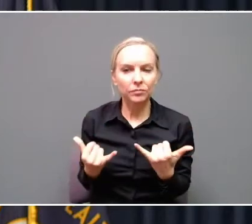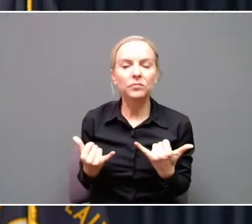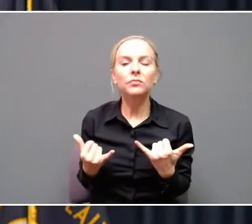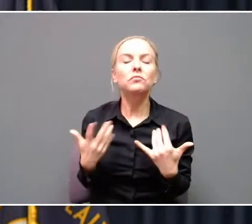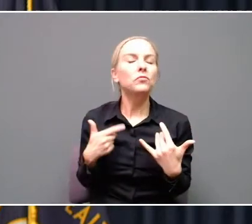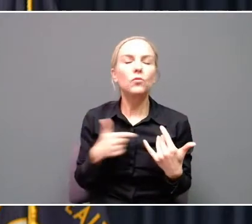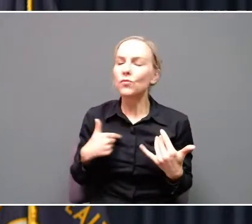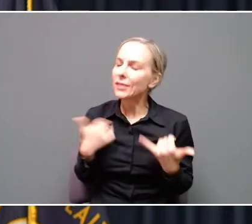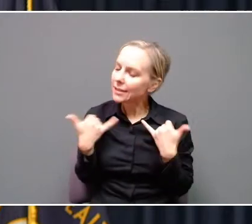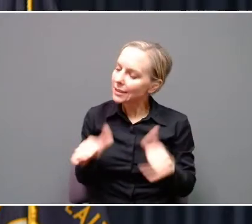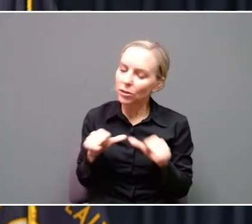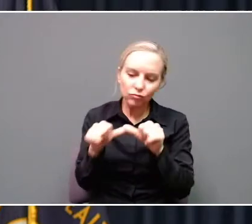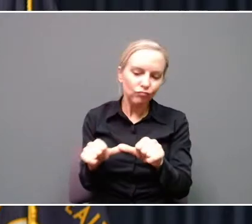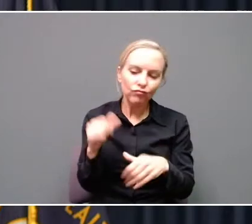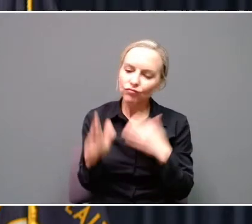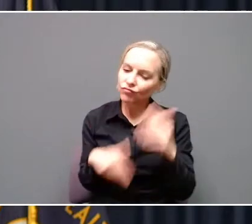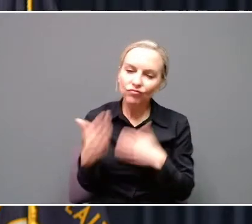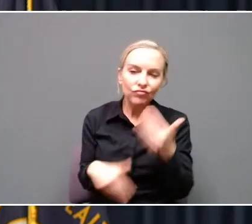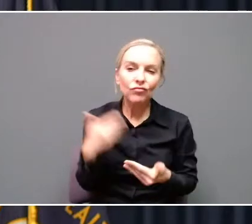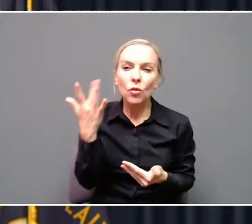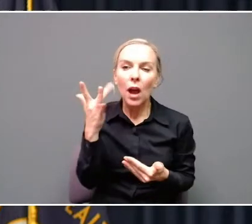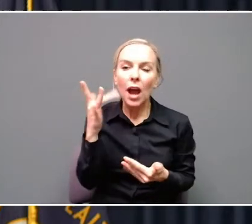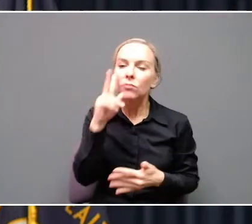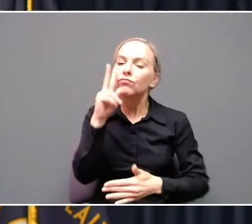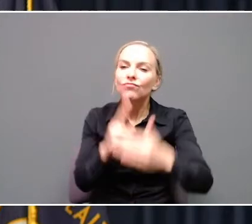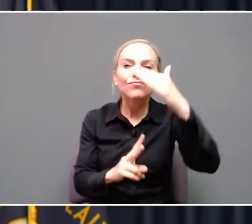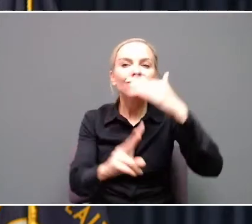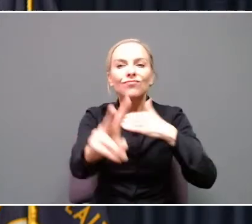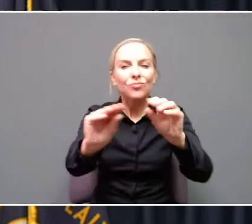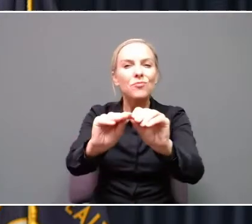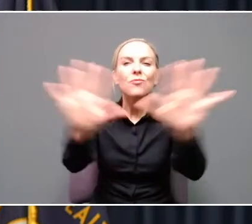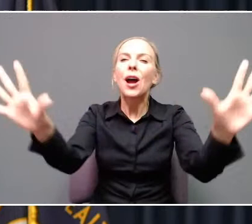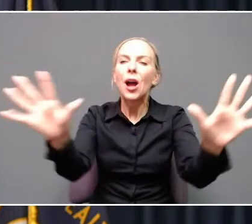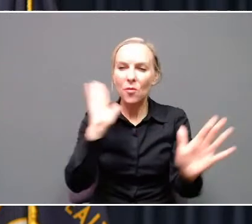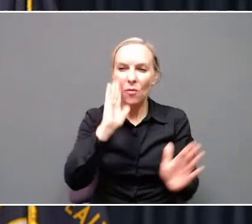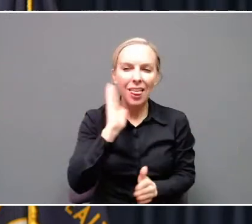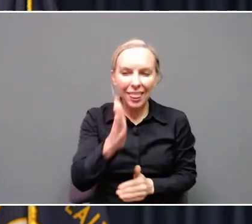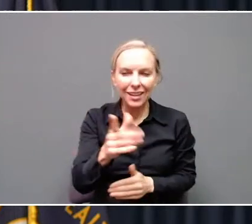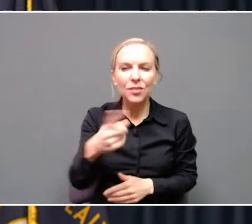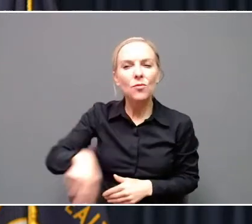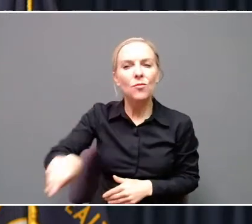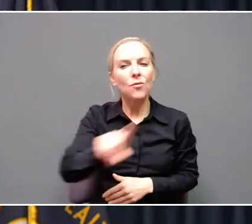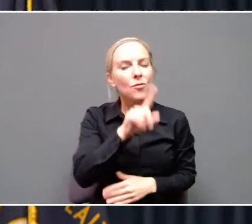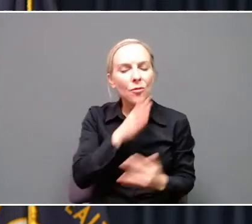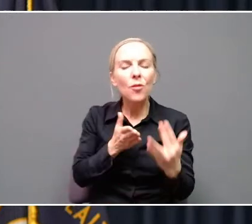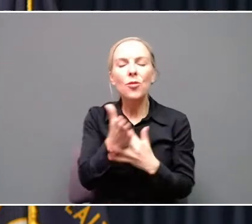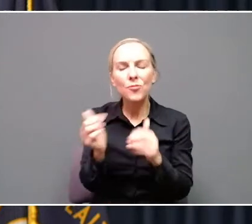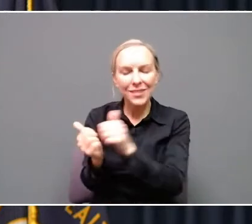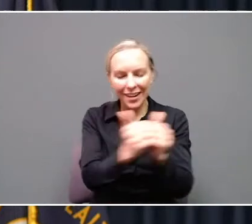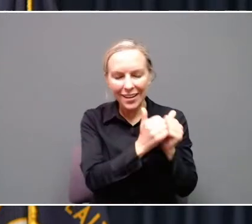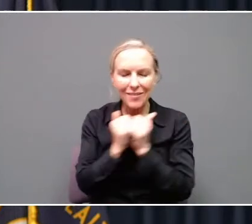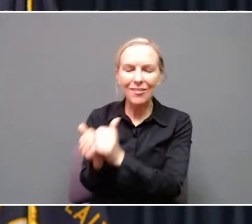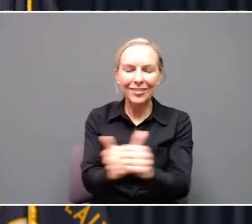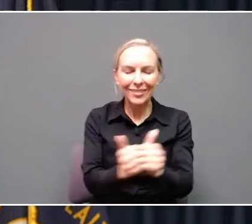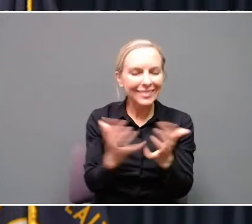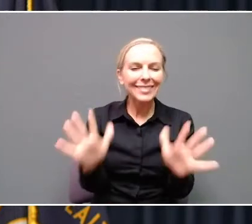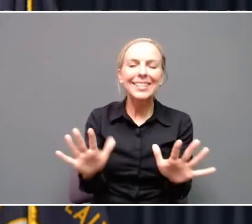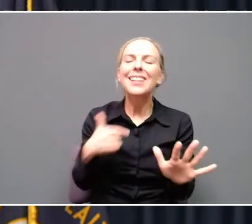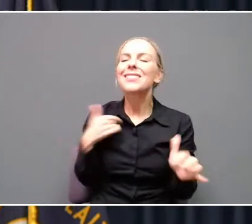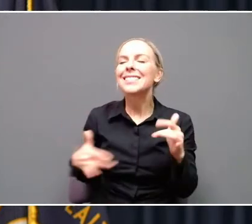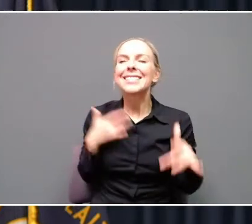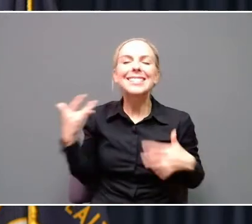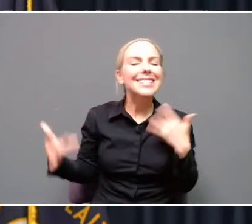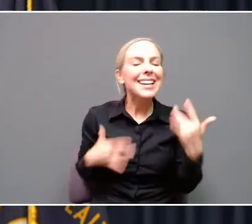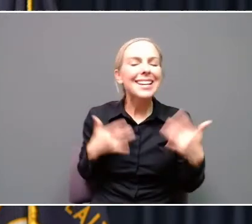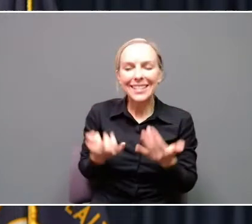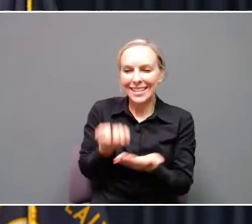big, bright tomorrow that we will get to, and we will get to it together. So, once again, we have a lot of exciting recent economic